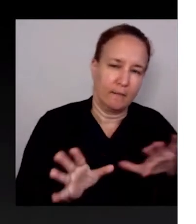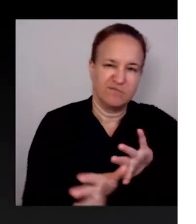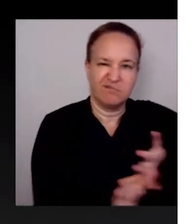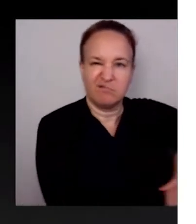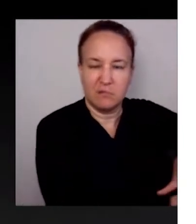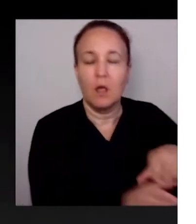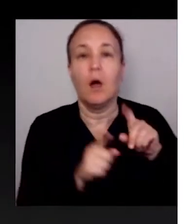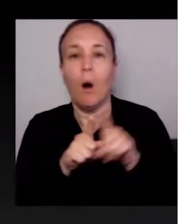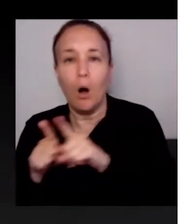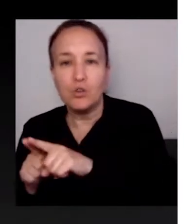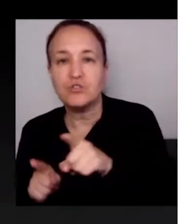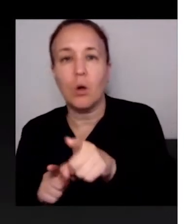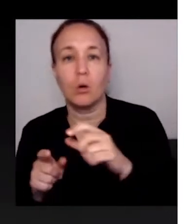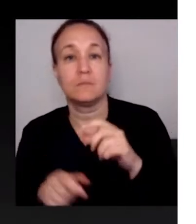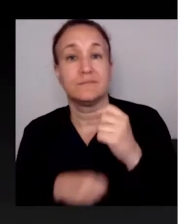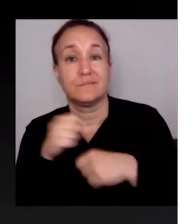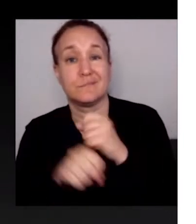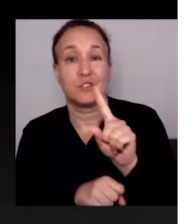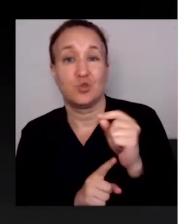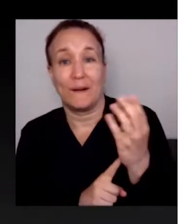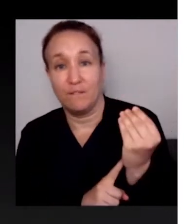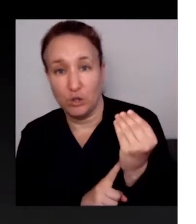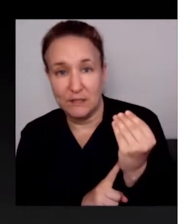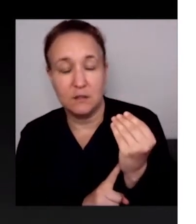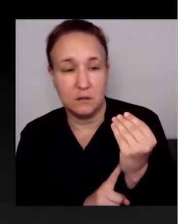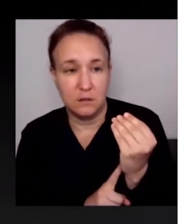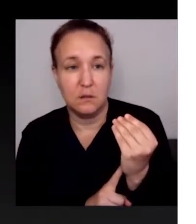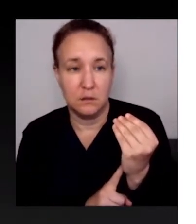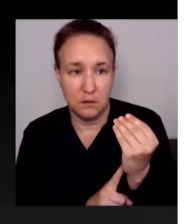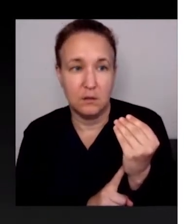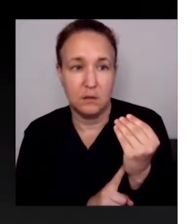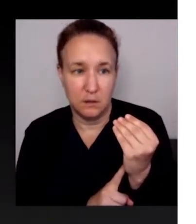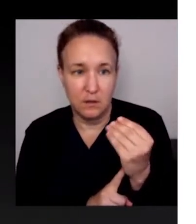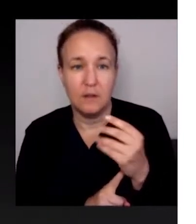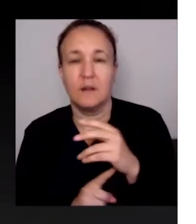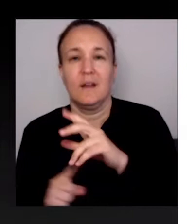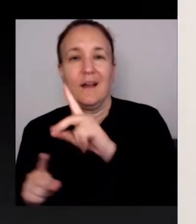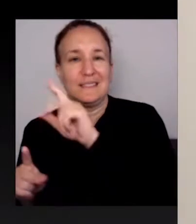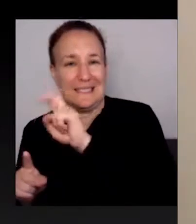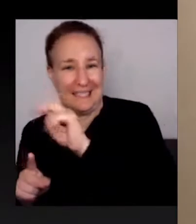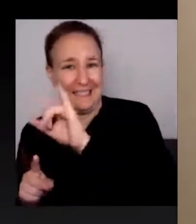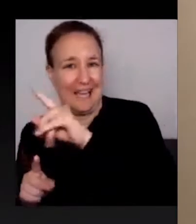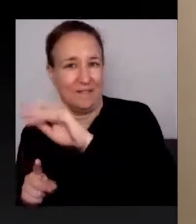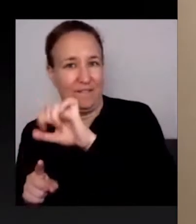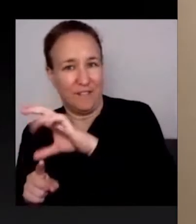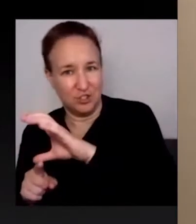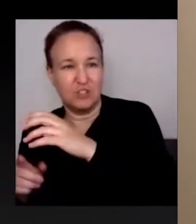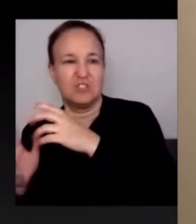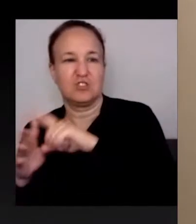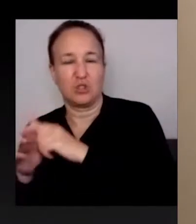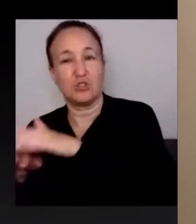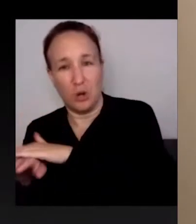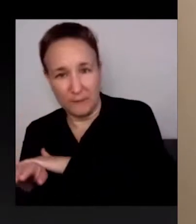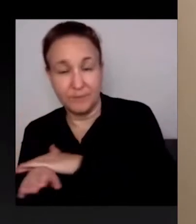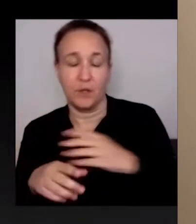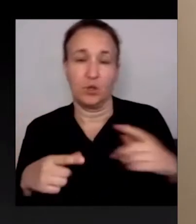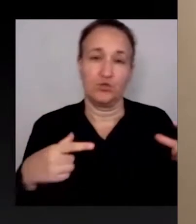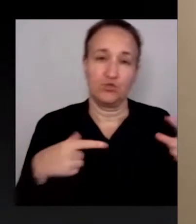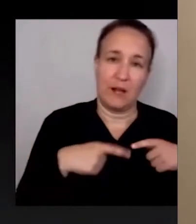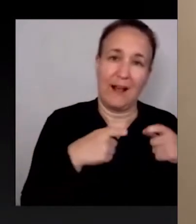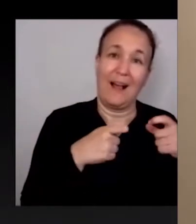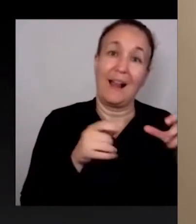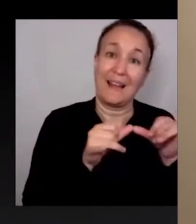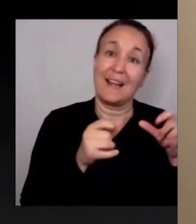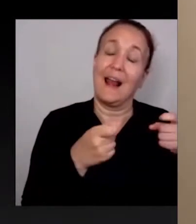Also, in 2014, as Ken Yankovic was starting to slow down, a retired electrical engineer named Fred Davison decided to pick